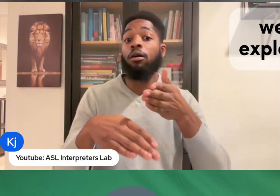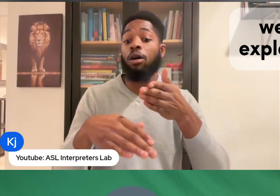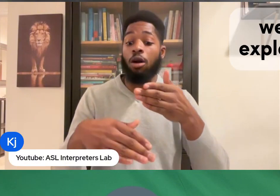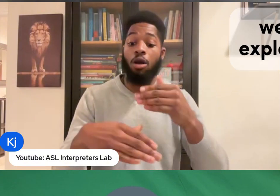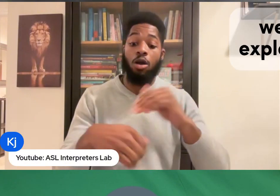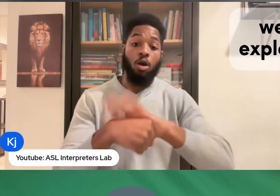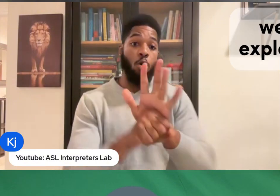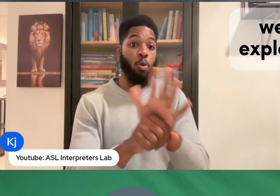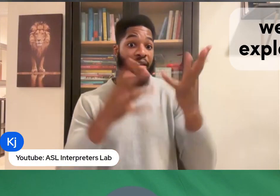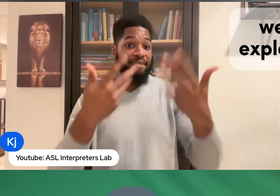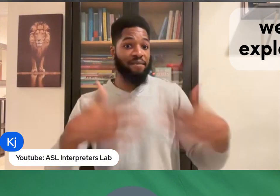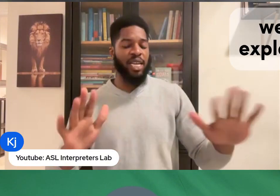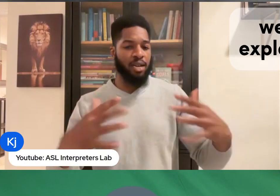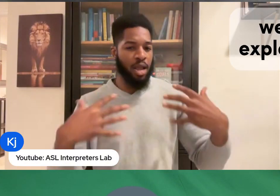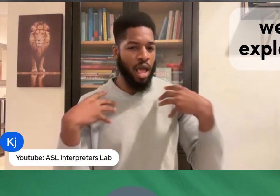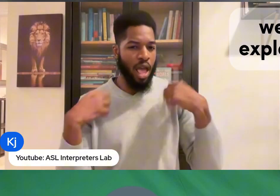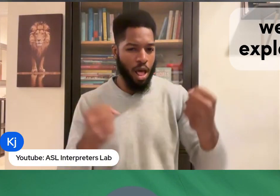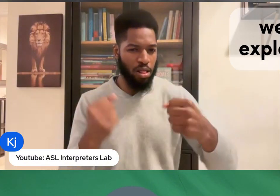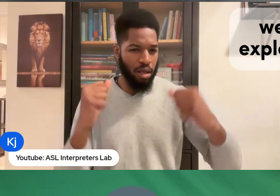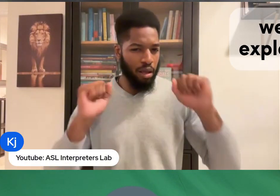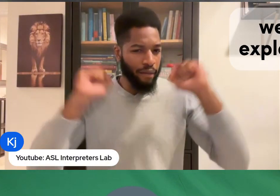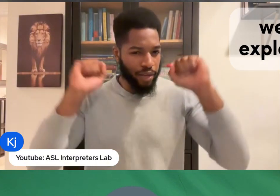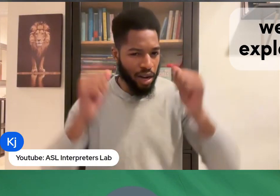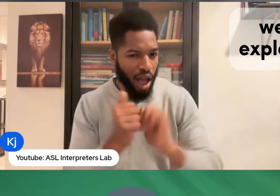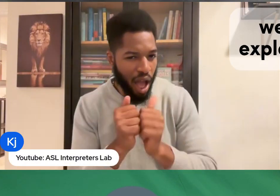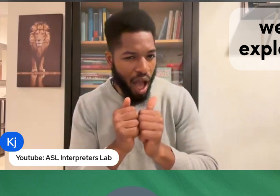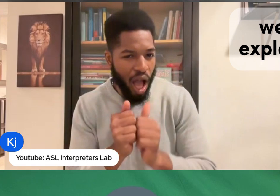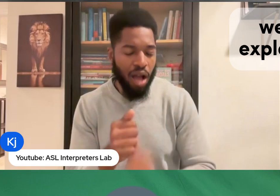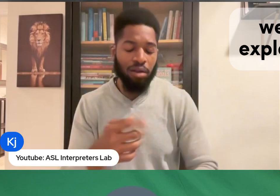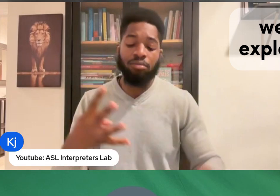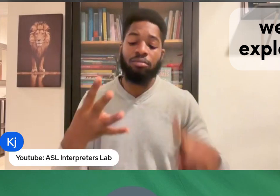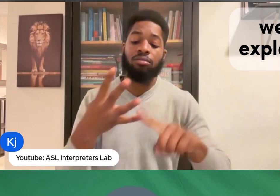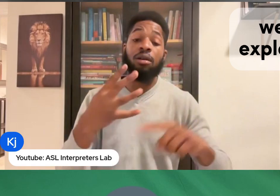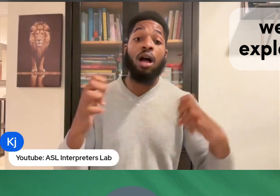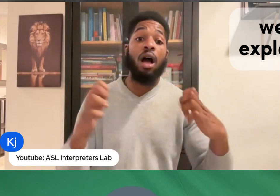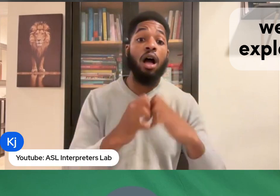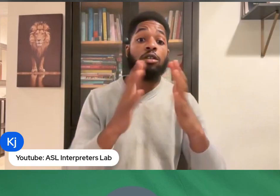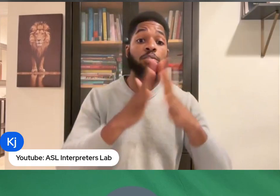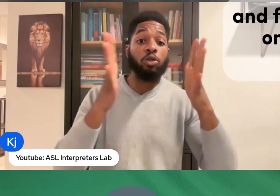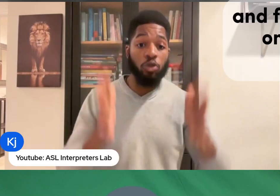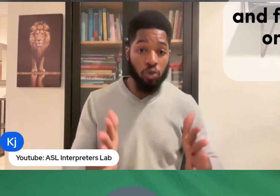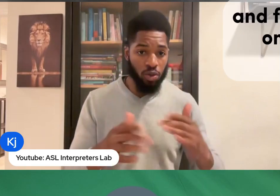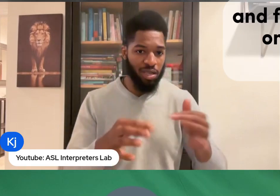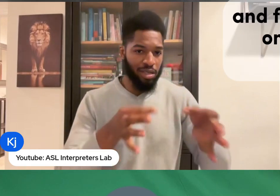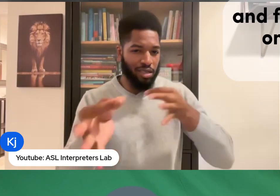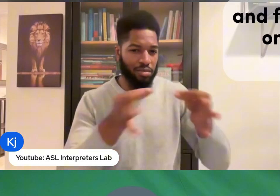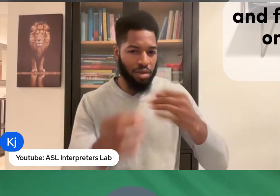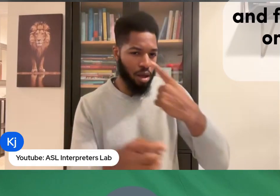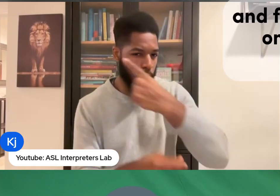We will have entrepreneurs explaining the Black Wall Street and